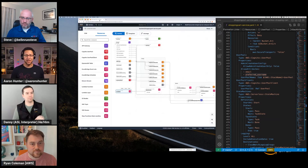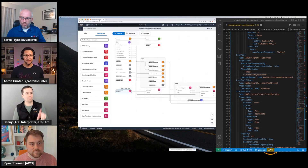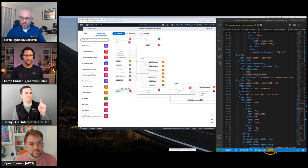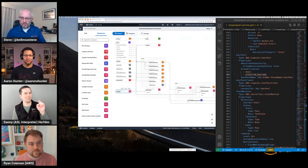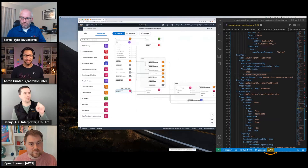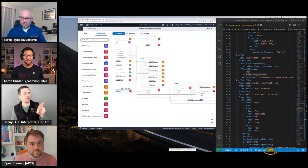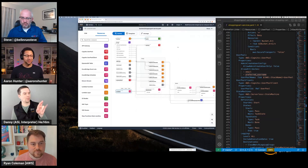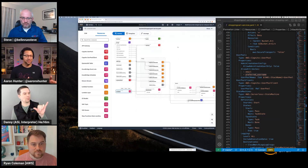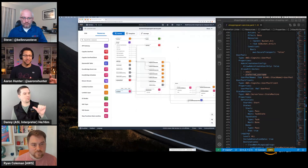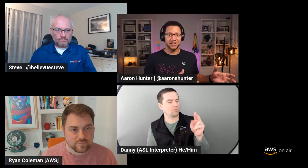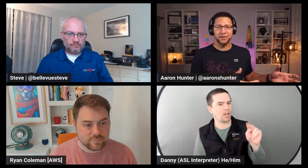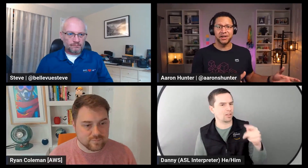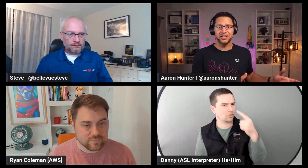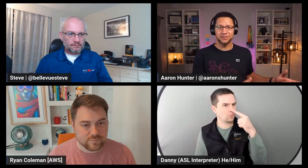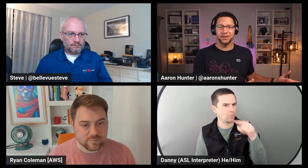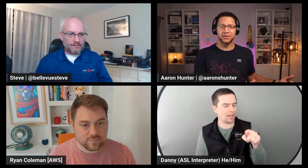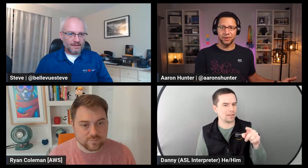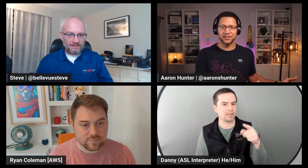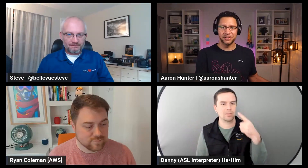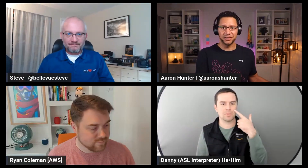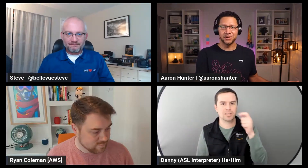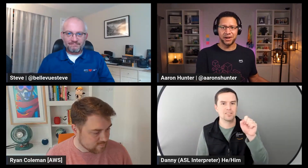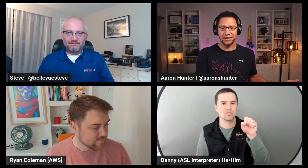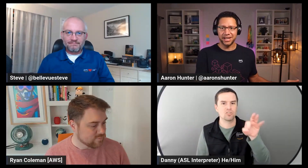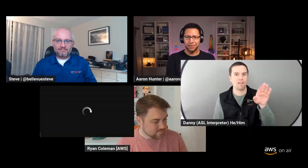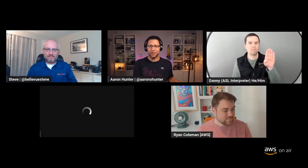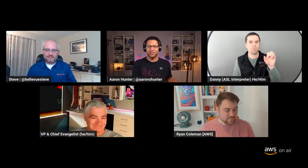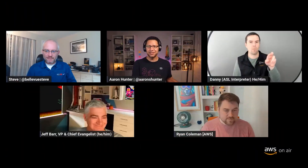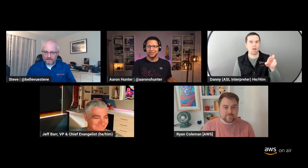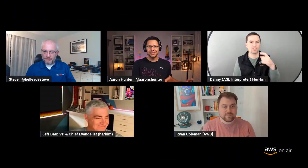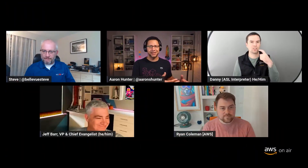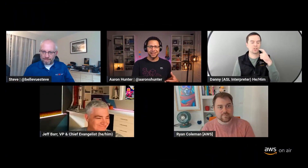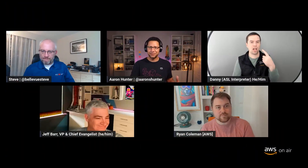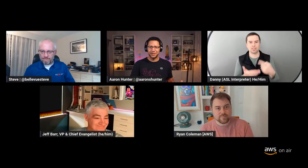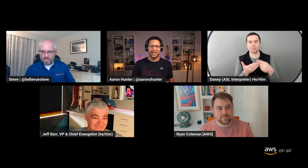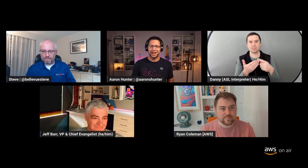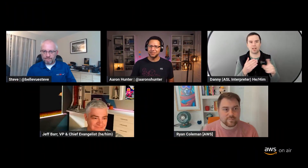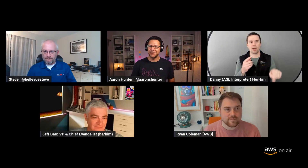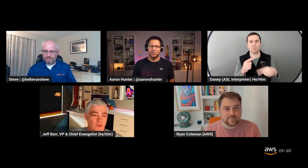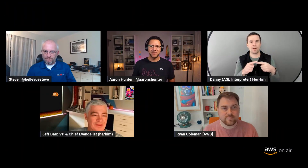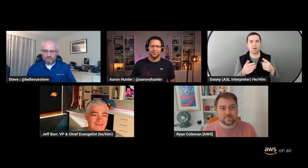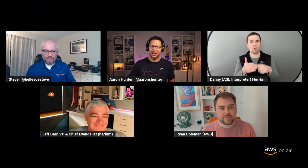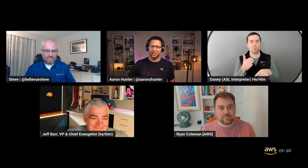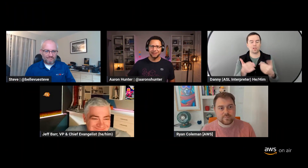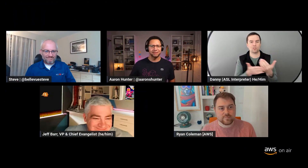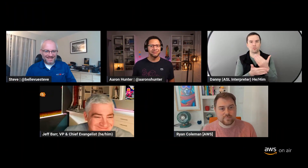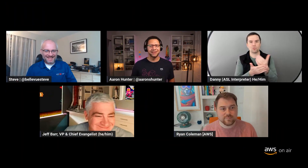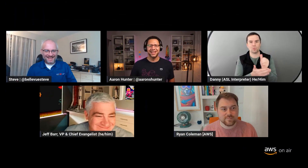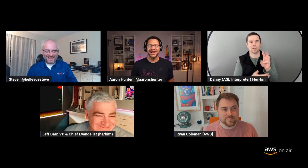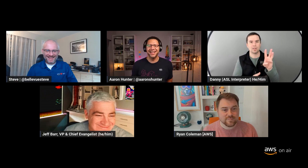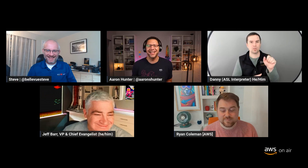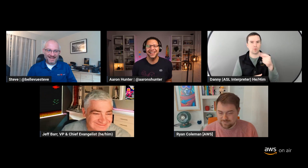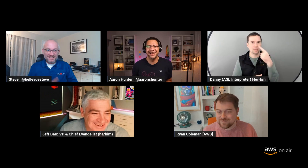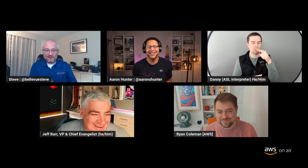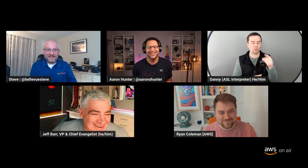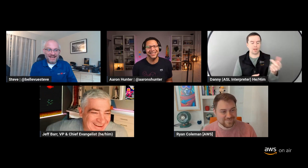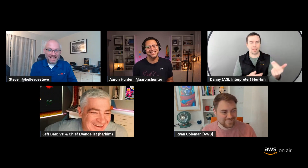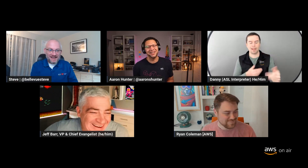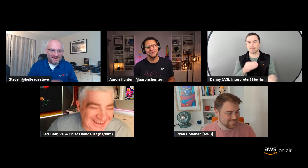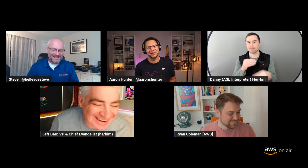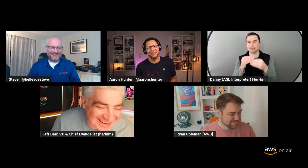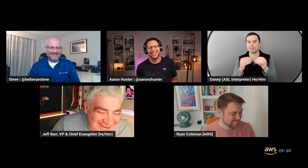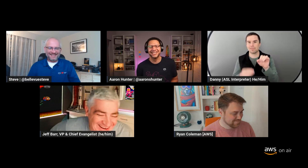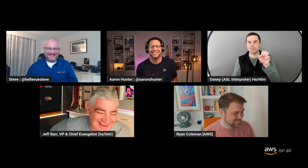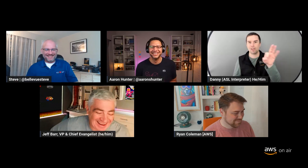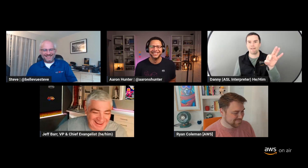Do you mind if because Jeff Barr just went through the what's new on AWS, his recap. Do you mind if we bring him back in? It's already here.